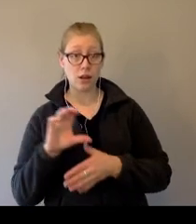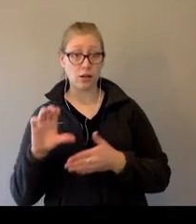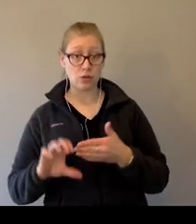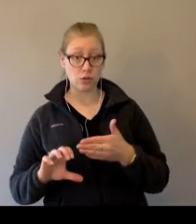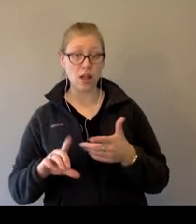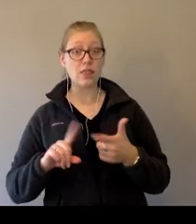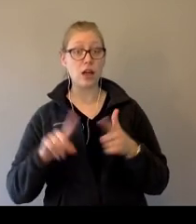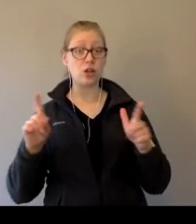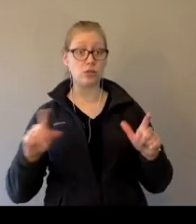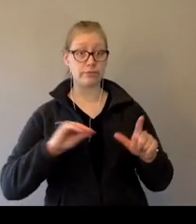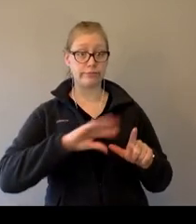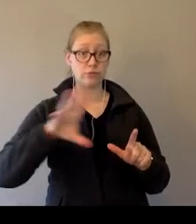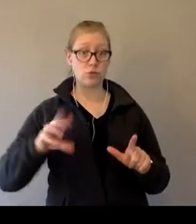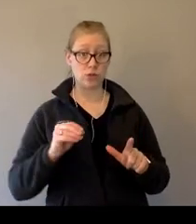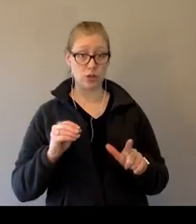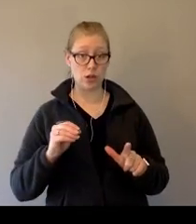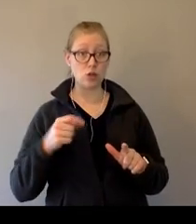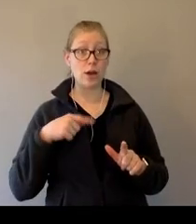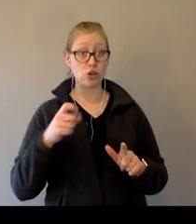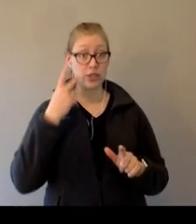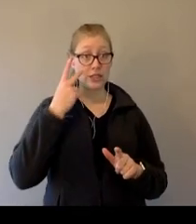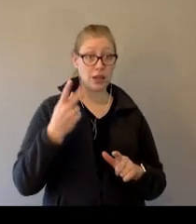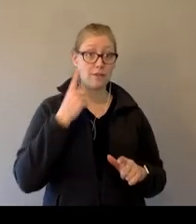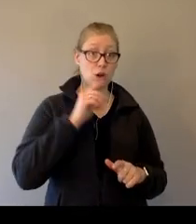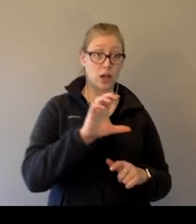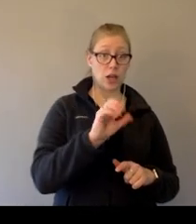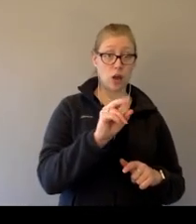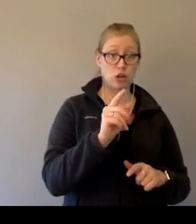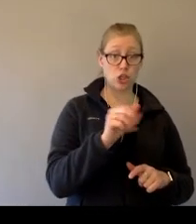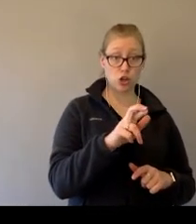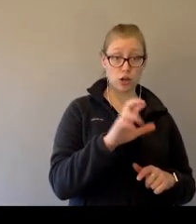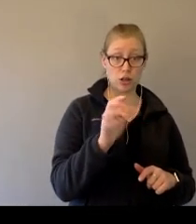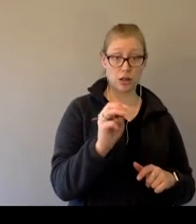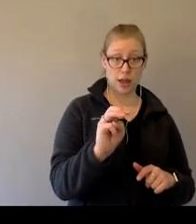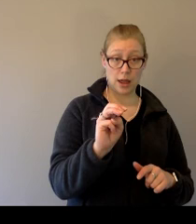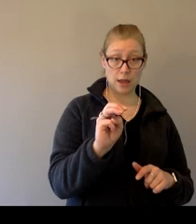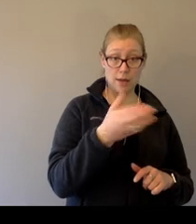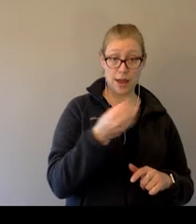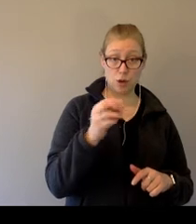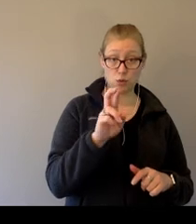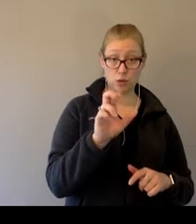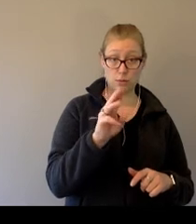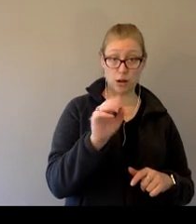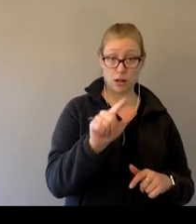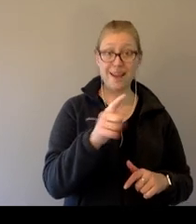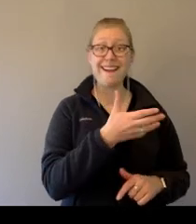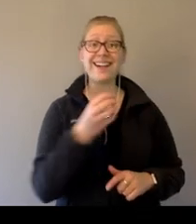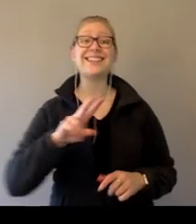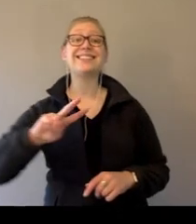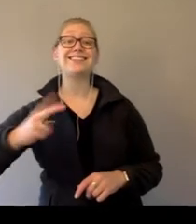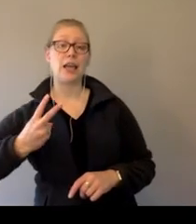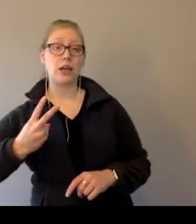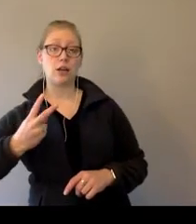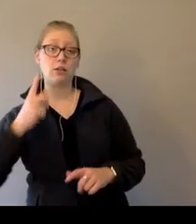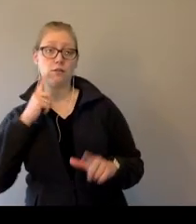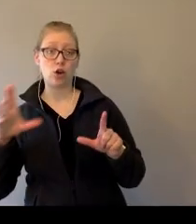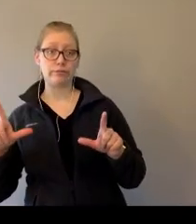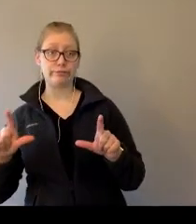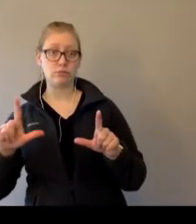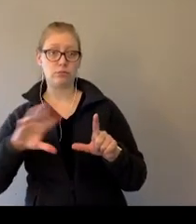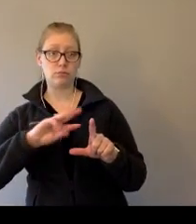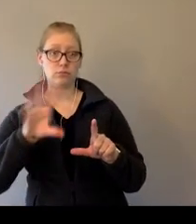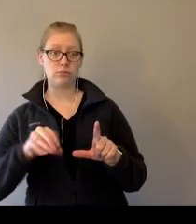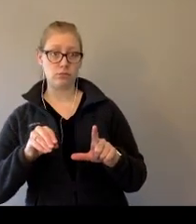I should see a screenshot for counterclaims and rebuttals. I should see a separate screenshot for your conclusions. You're going to submit this to where you'll